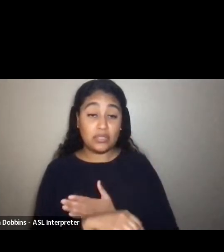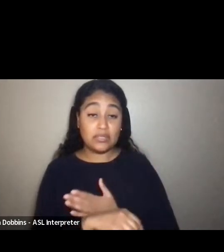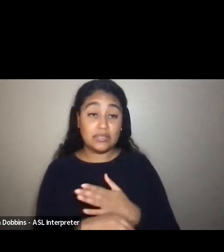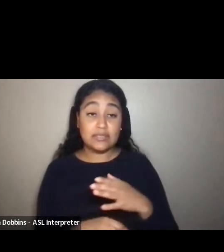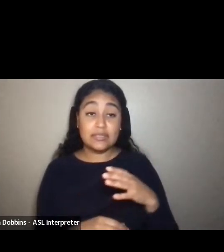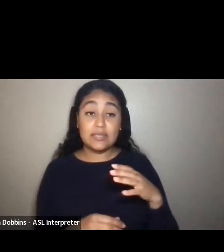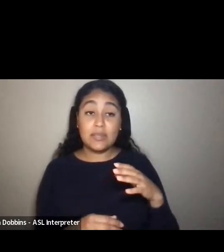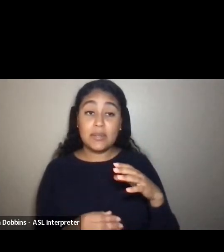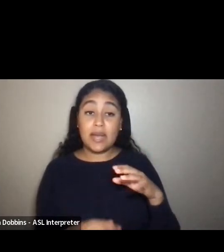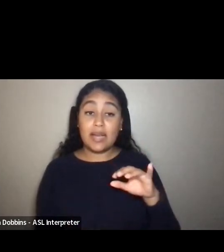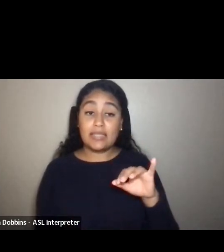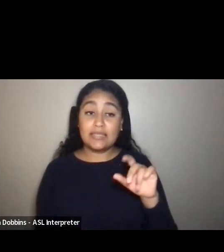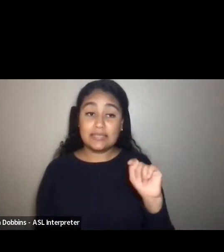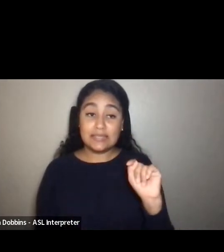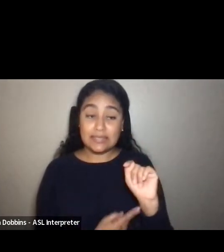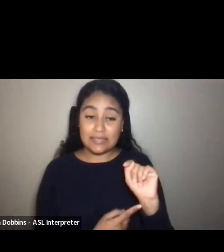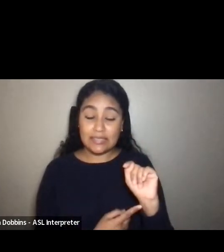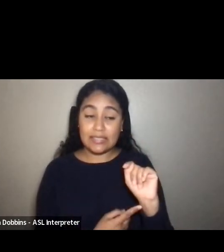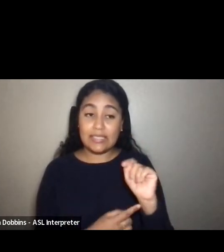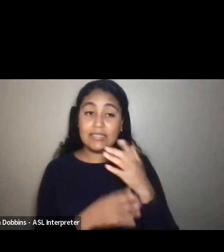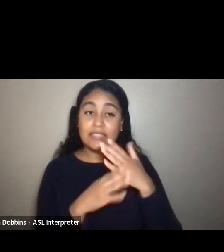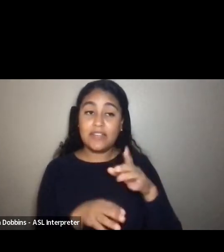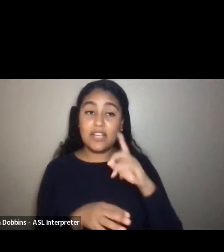T, Division of Human Resources.